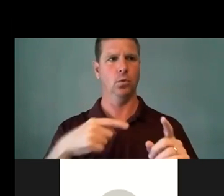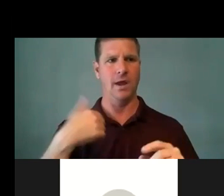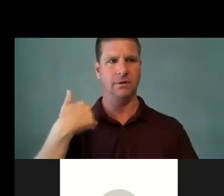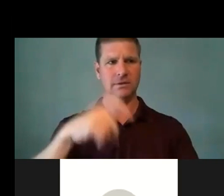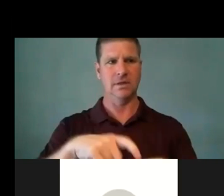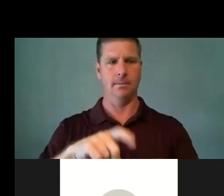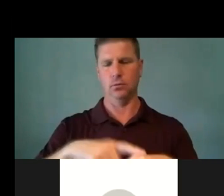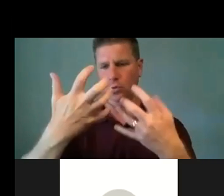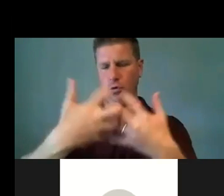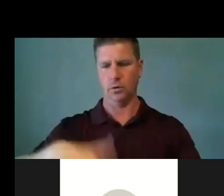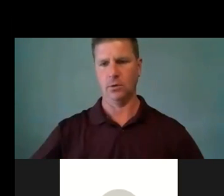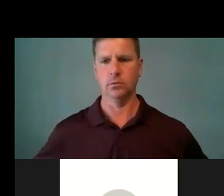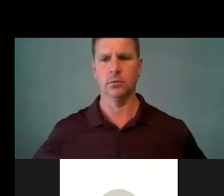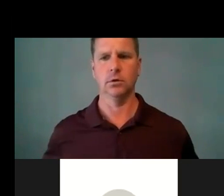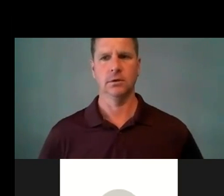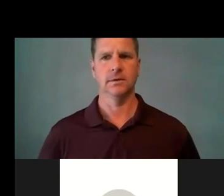out.